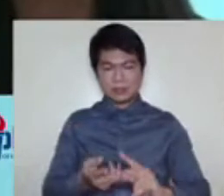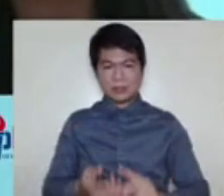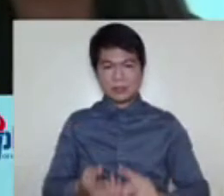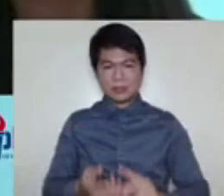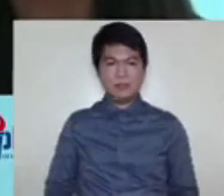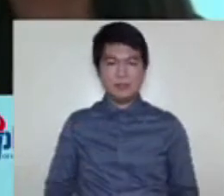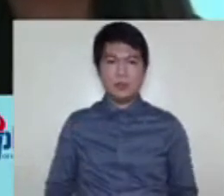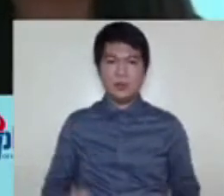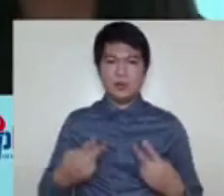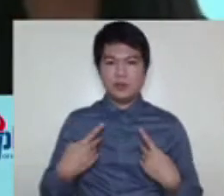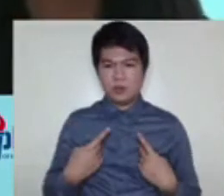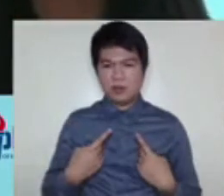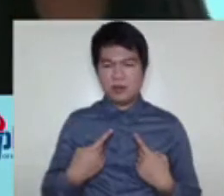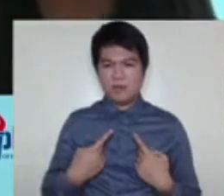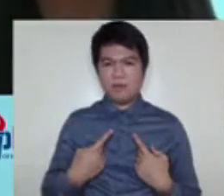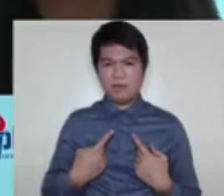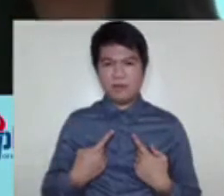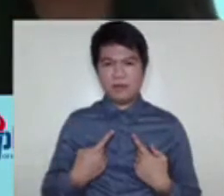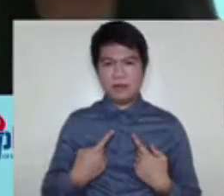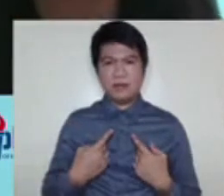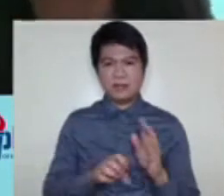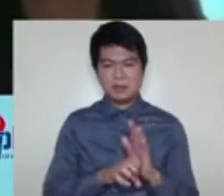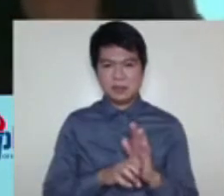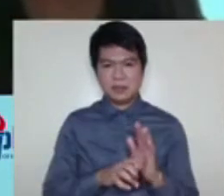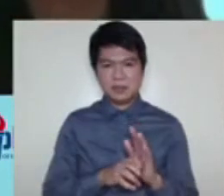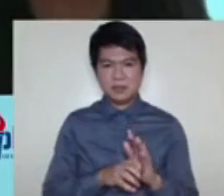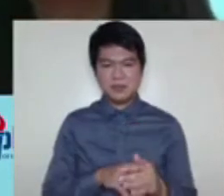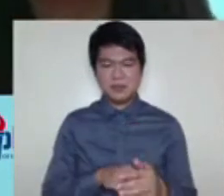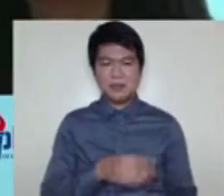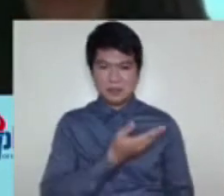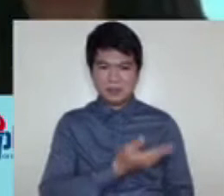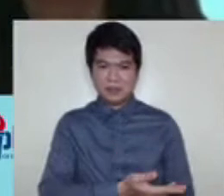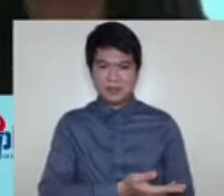here sample activities that foster